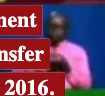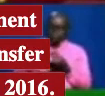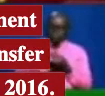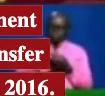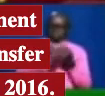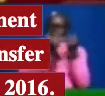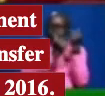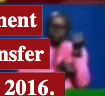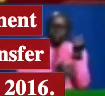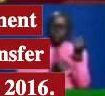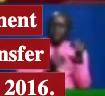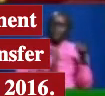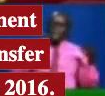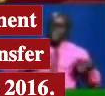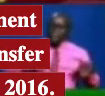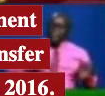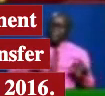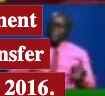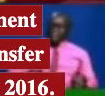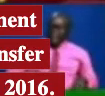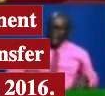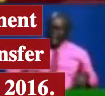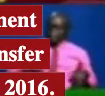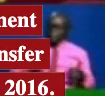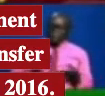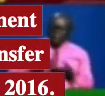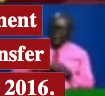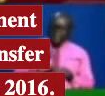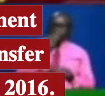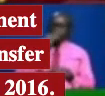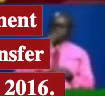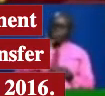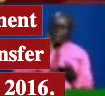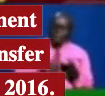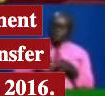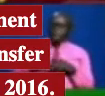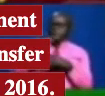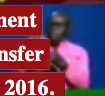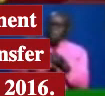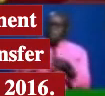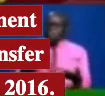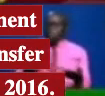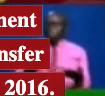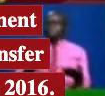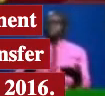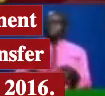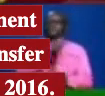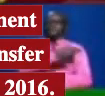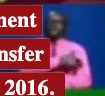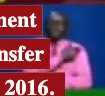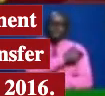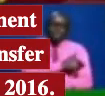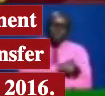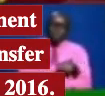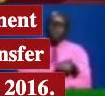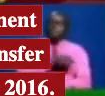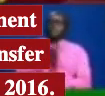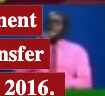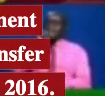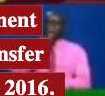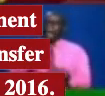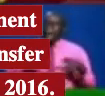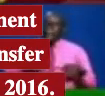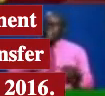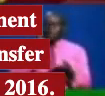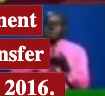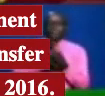people. They survive by buying their food. They go to actually to hospitals, and elderly people are vulnerable when